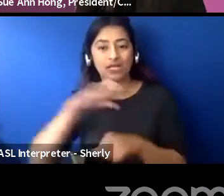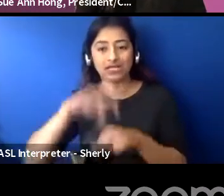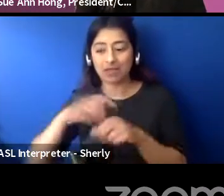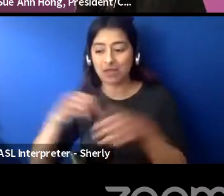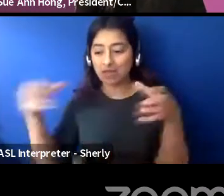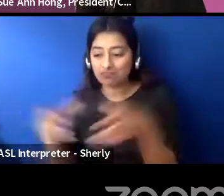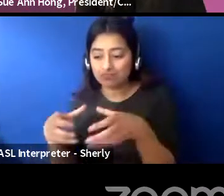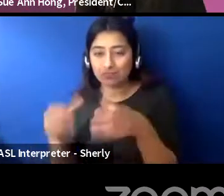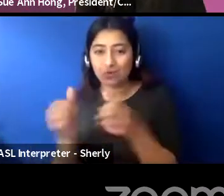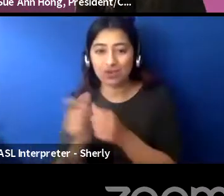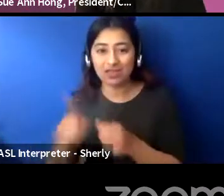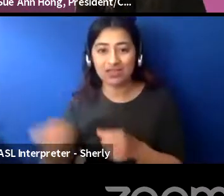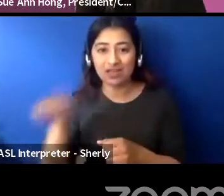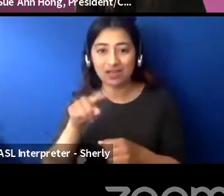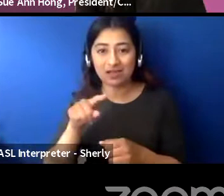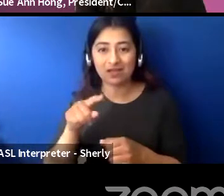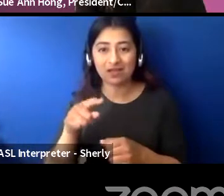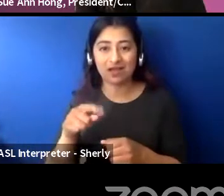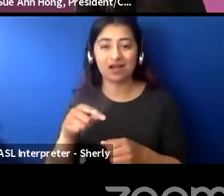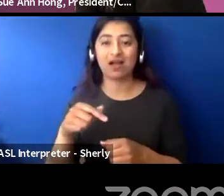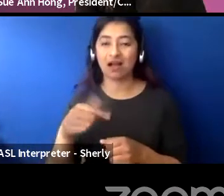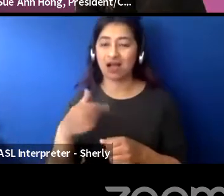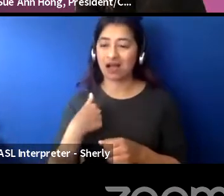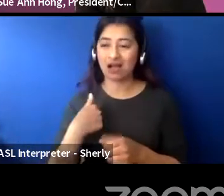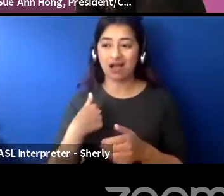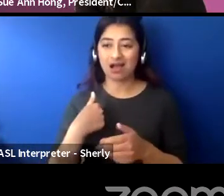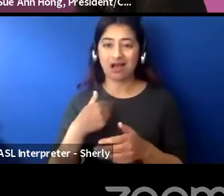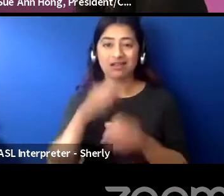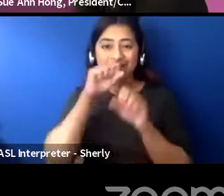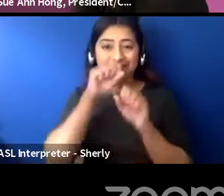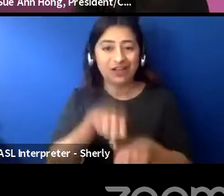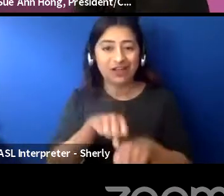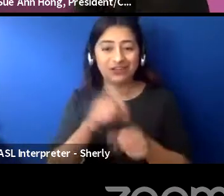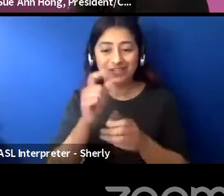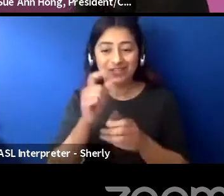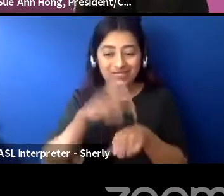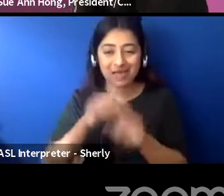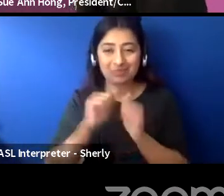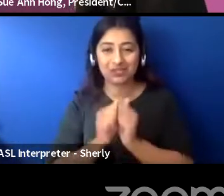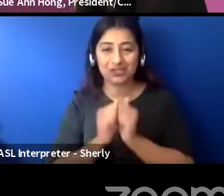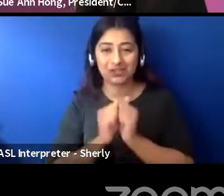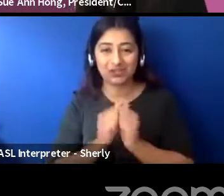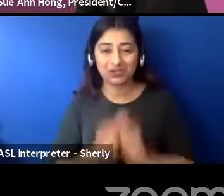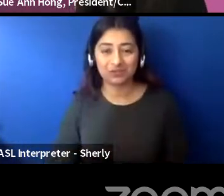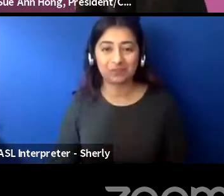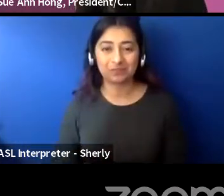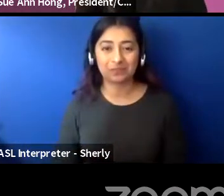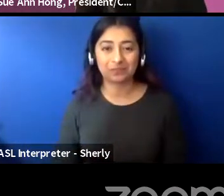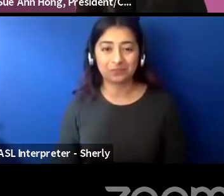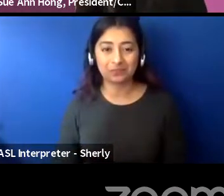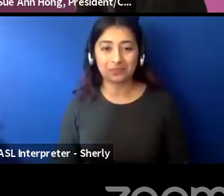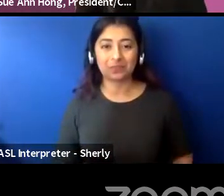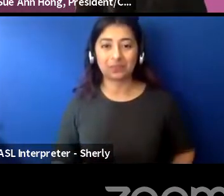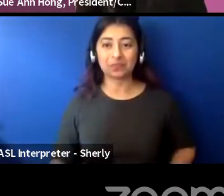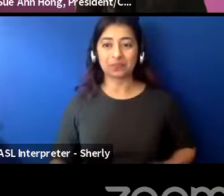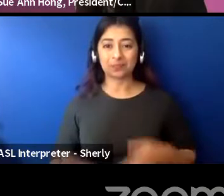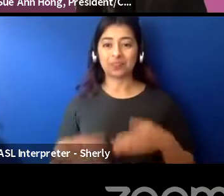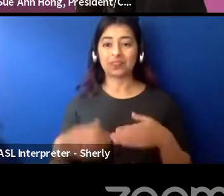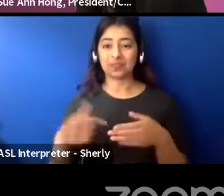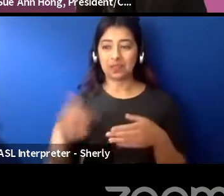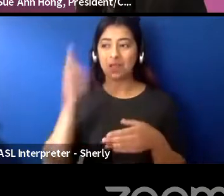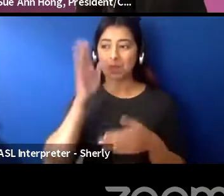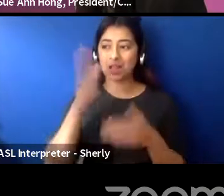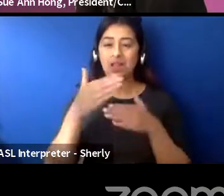them, I actually just love the moments we have together. Now, as a leader, I'm going to share one practical